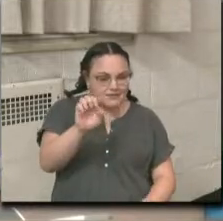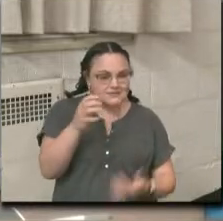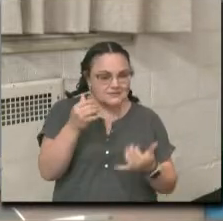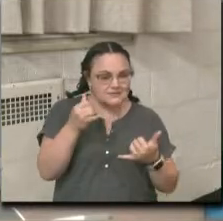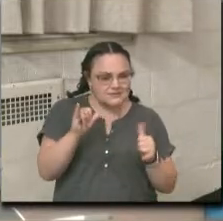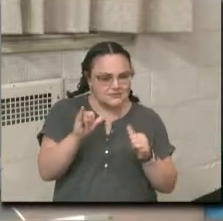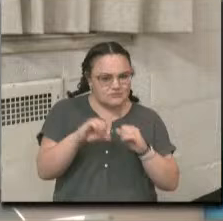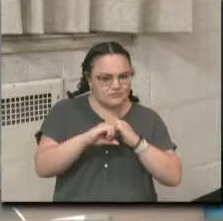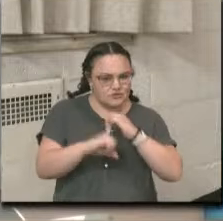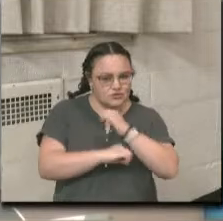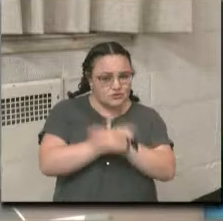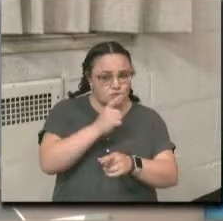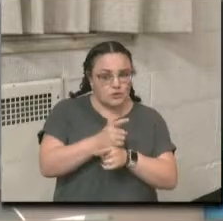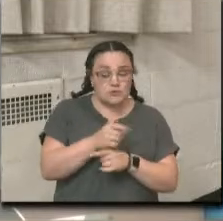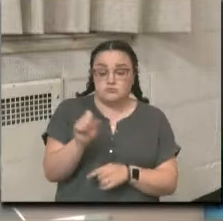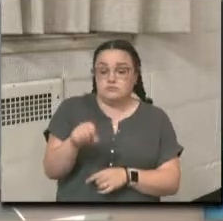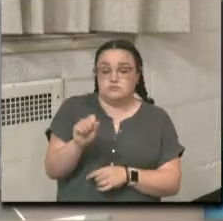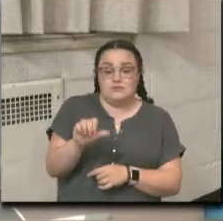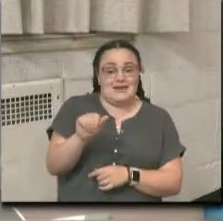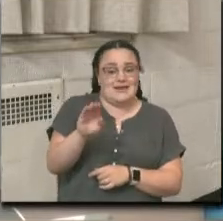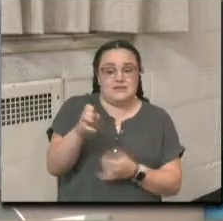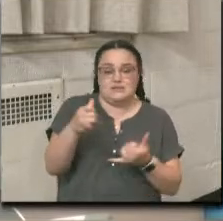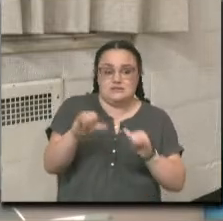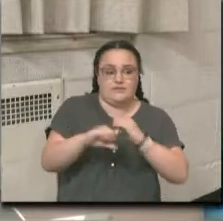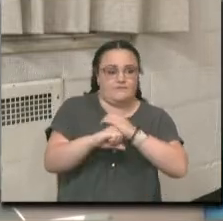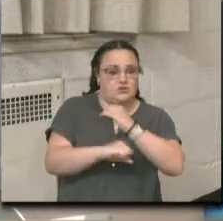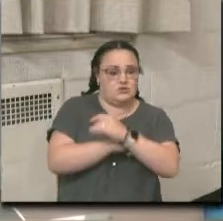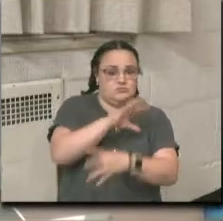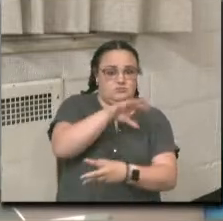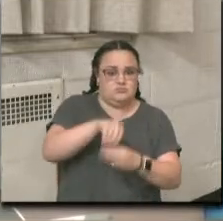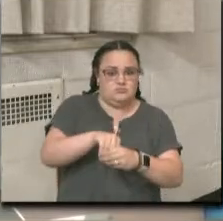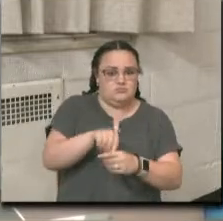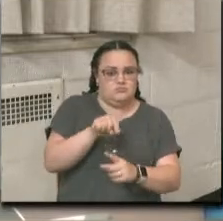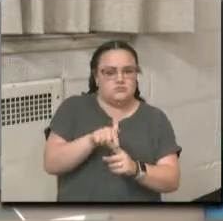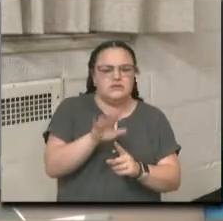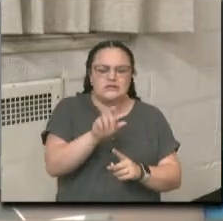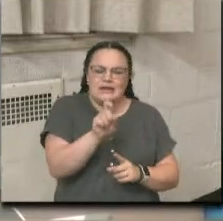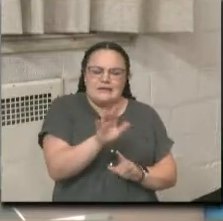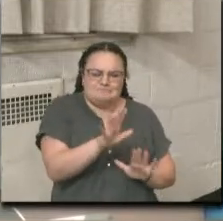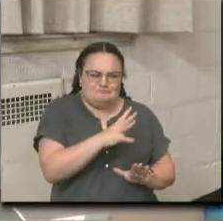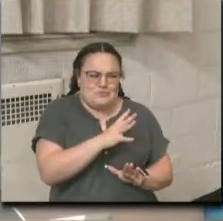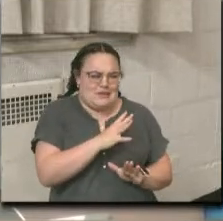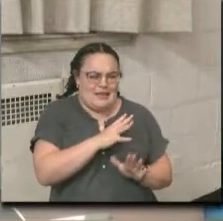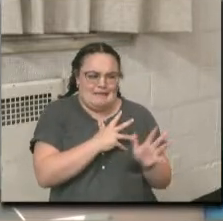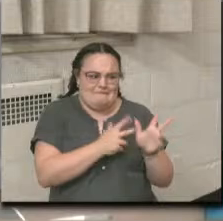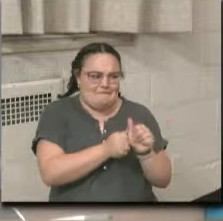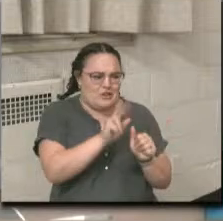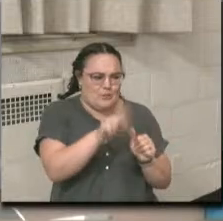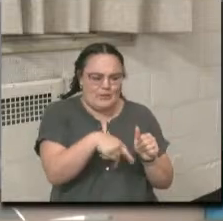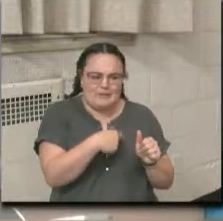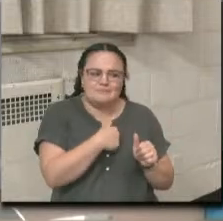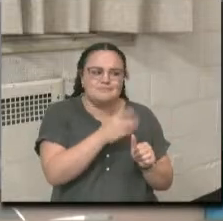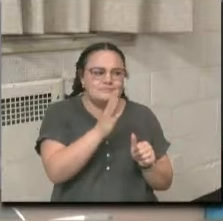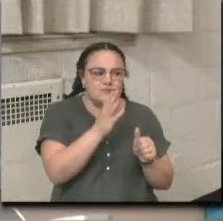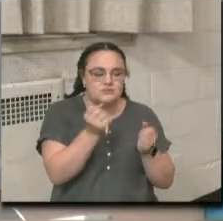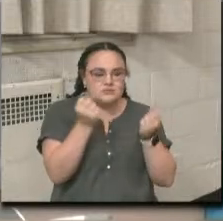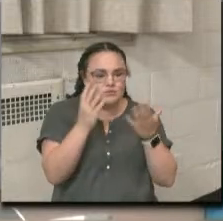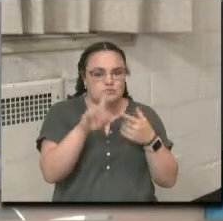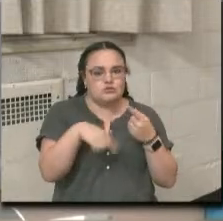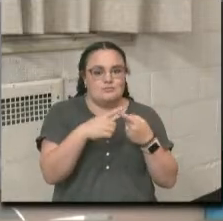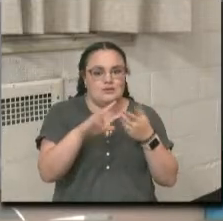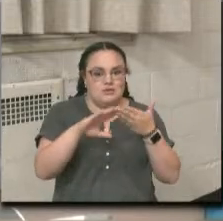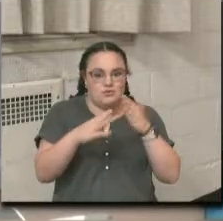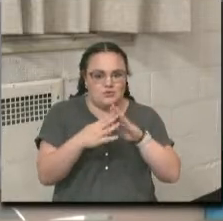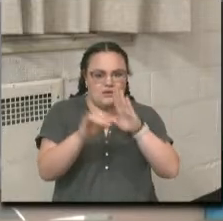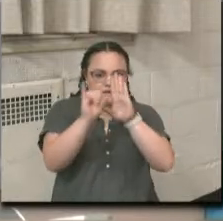are still, Okay. they're foundational. Yeah, I'll need to follow up with you. It's just difficult to read this documents, and so much about the community